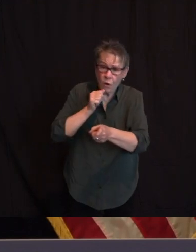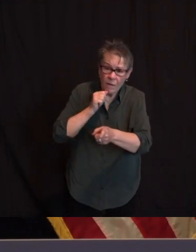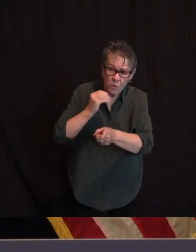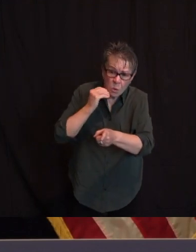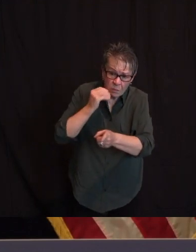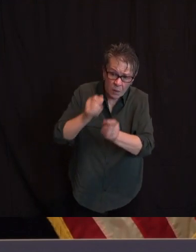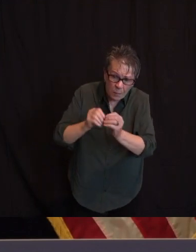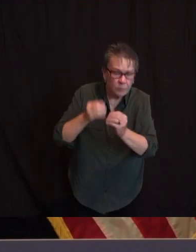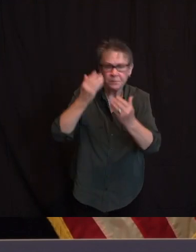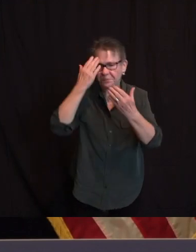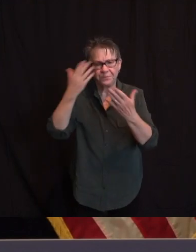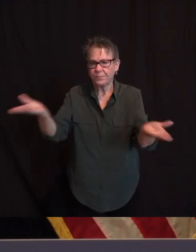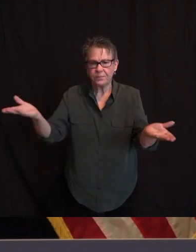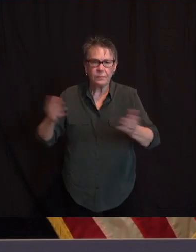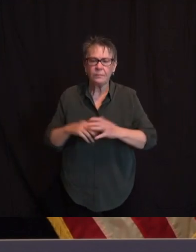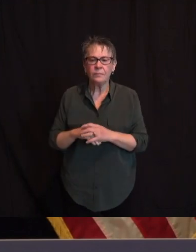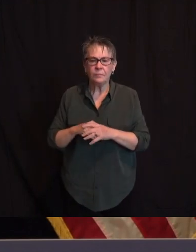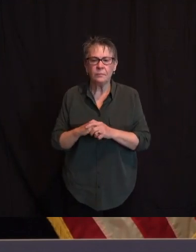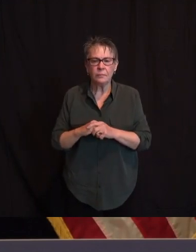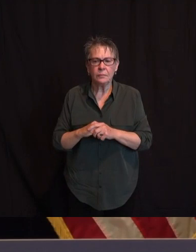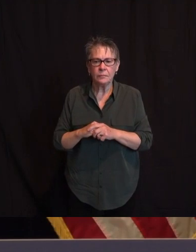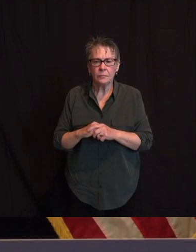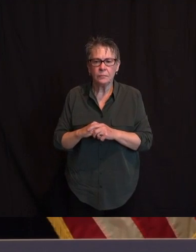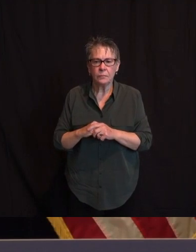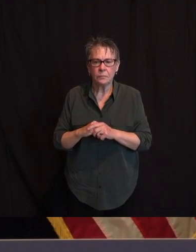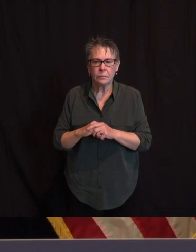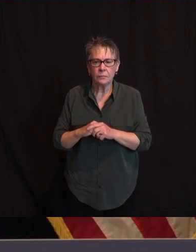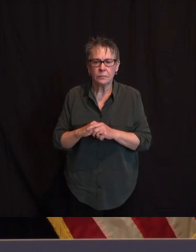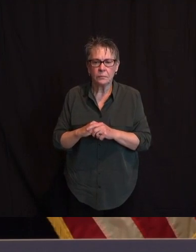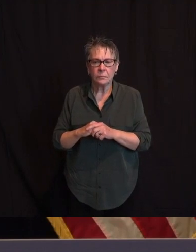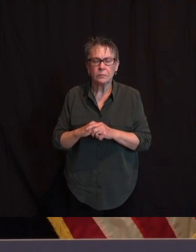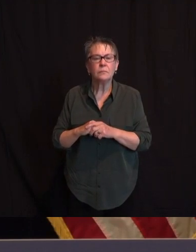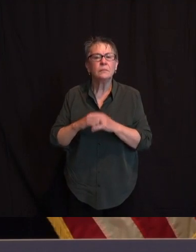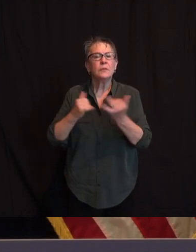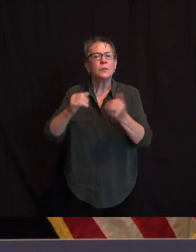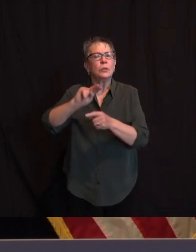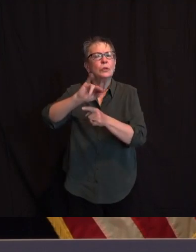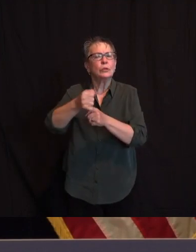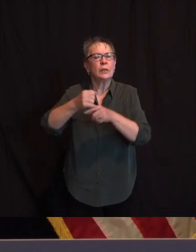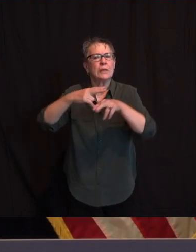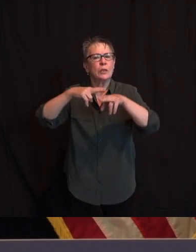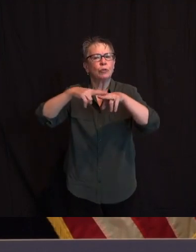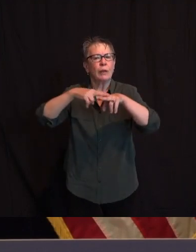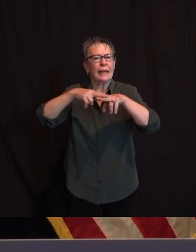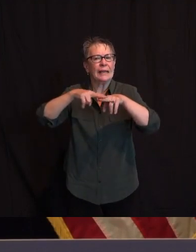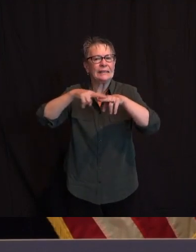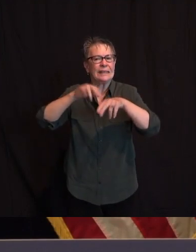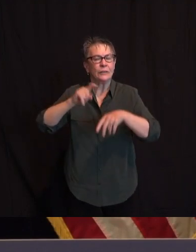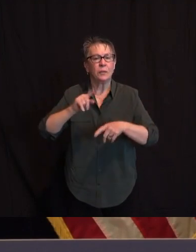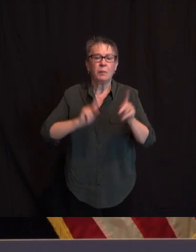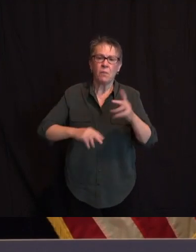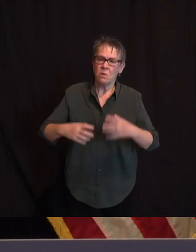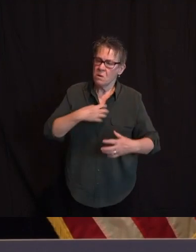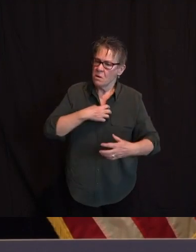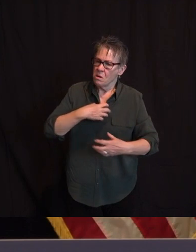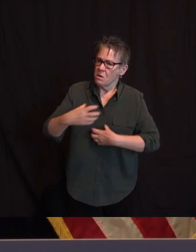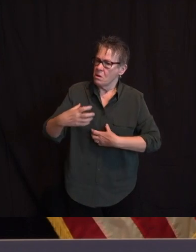about, again, the closeness, and yep. But they're also saying there's a lot of homeless people who are now using